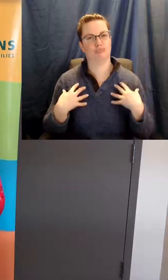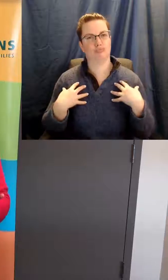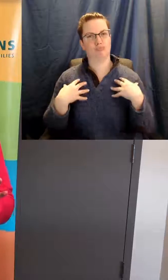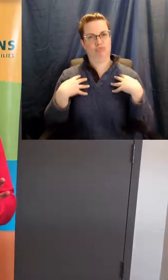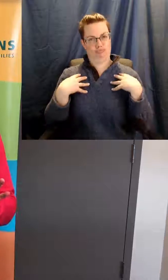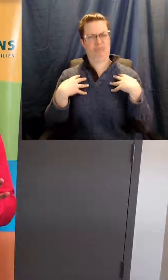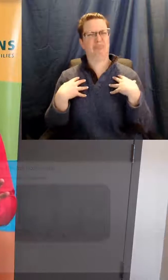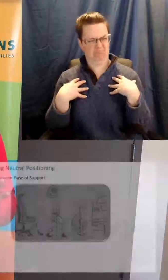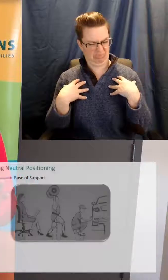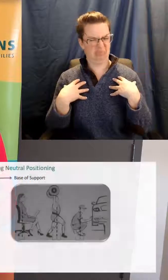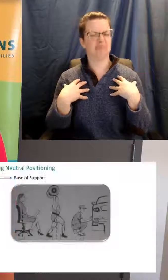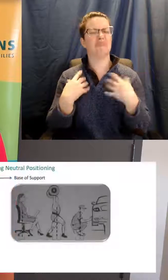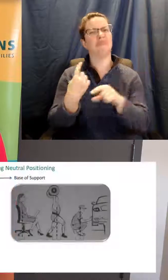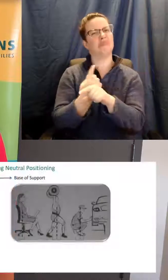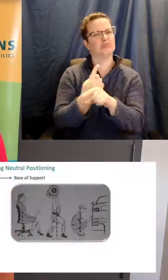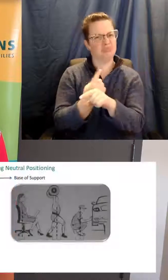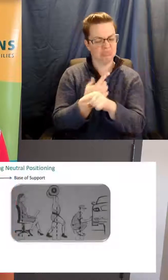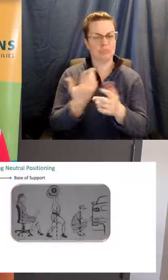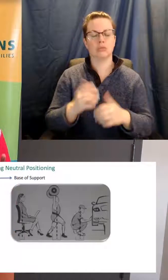support.